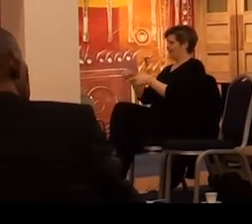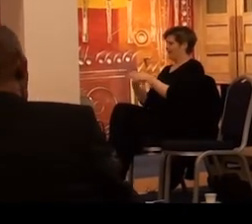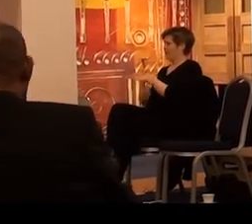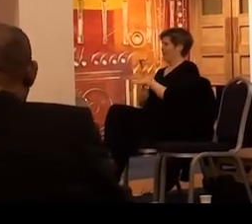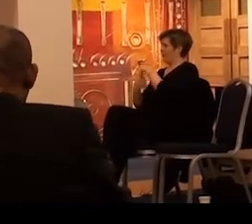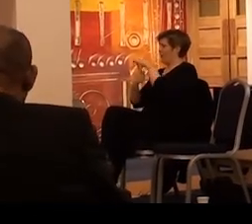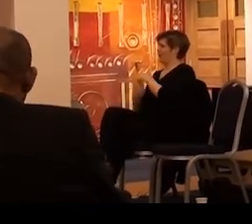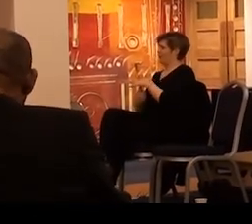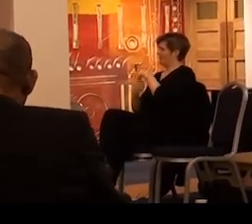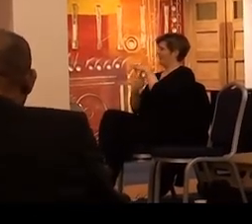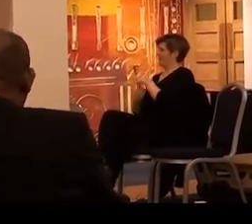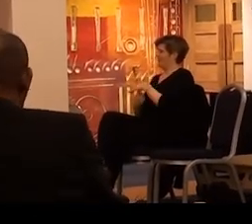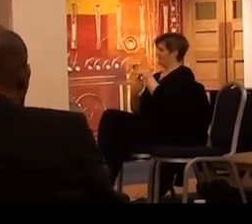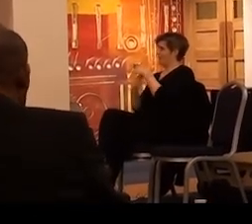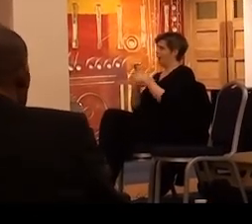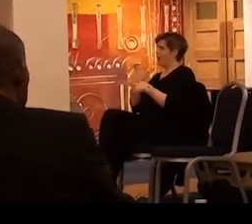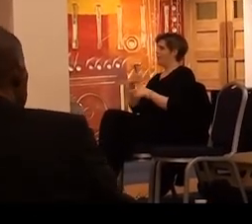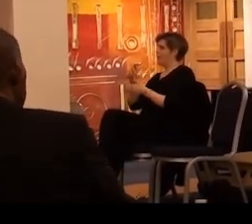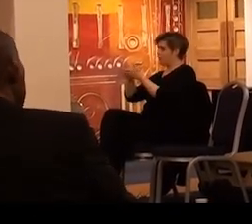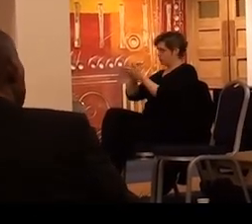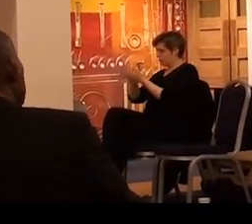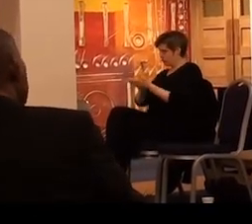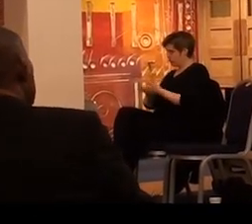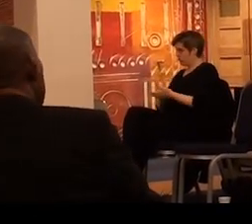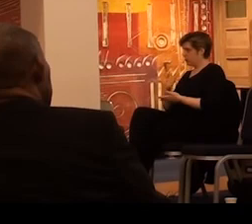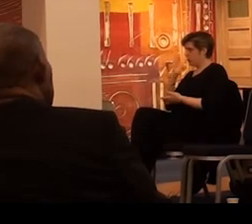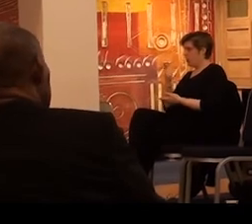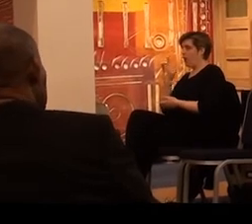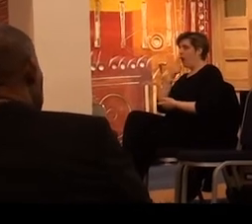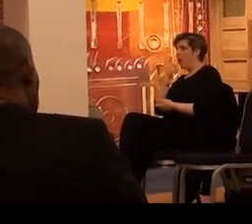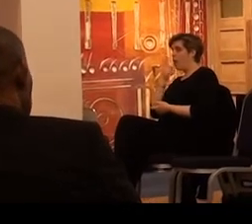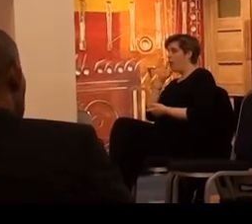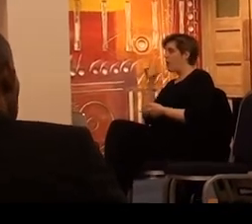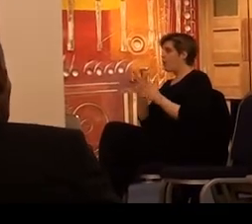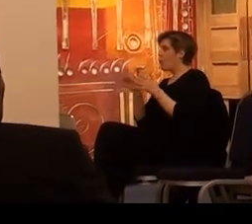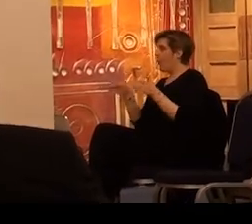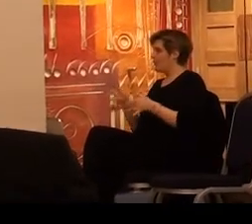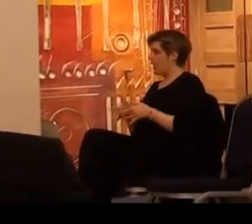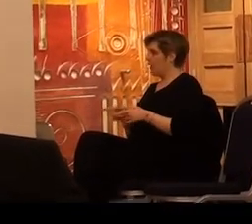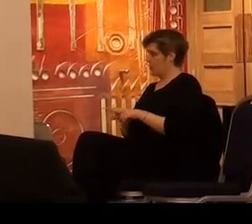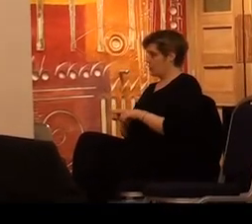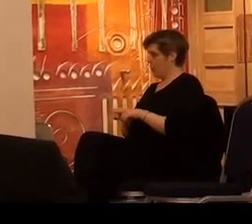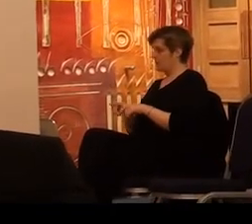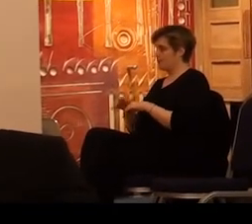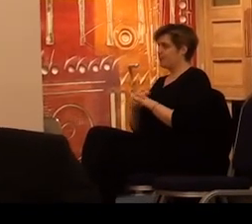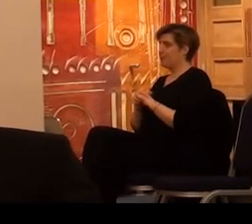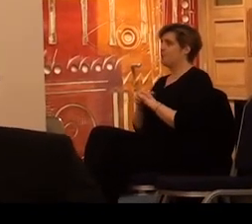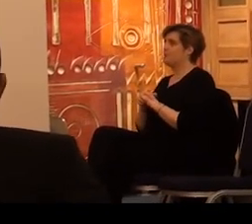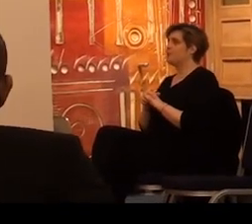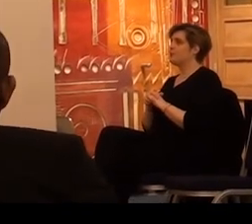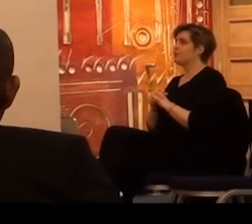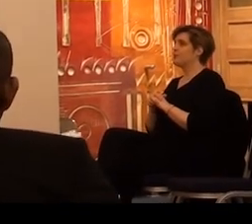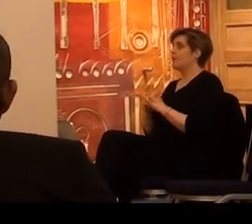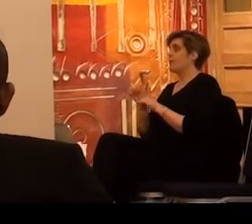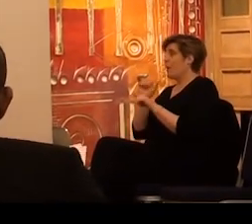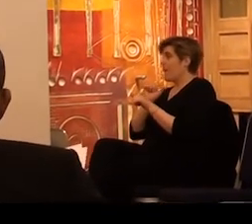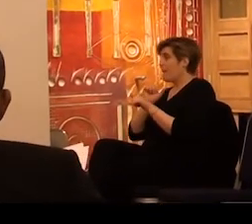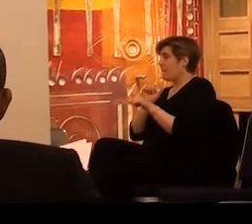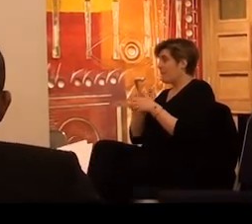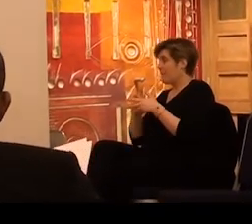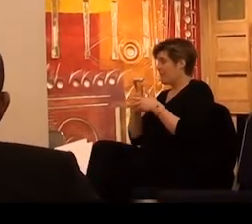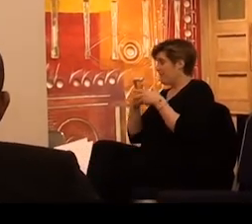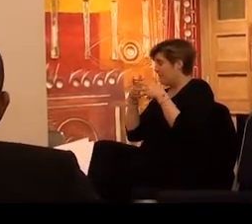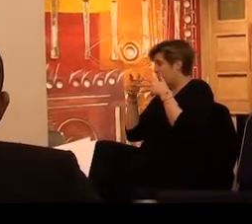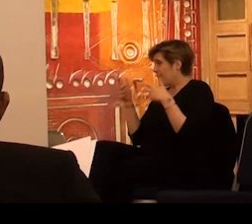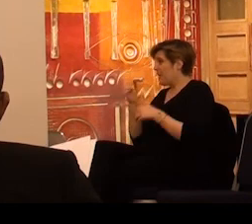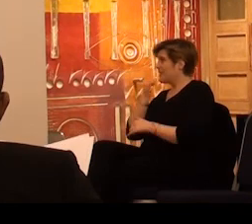So I've done quite a bit of writing on that. If you're interested, you can find out in my website. The biggest figure for me,